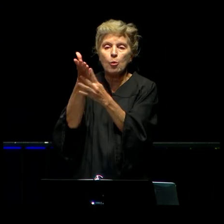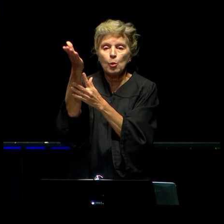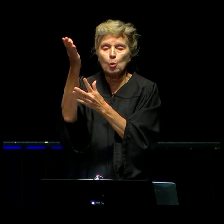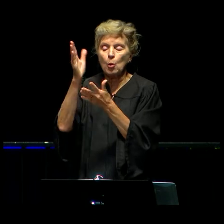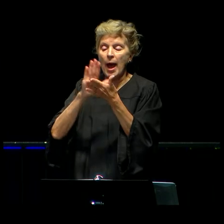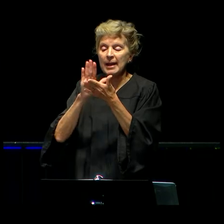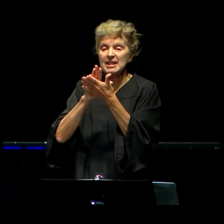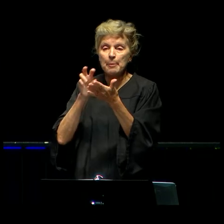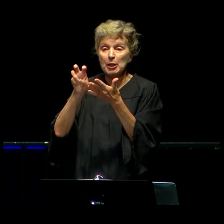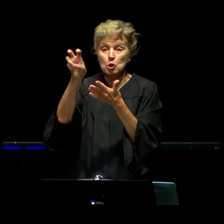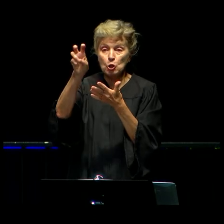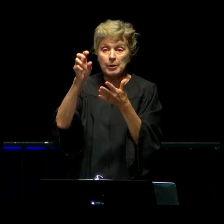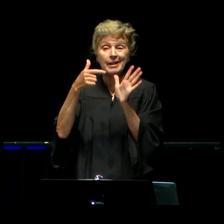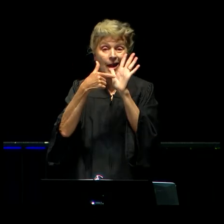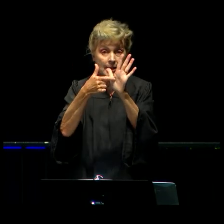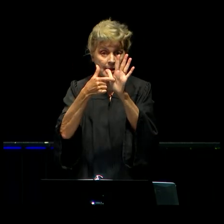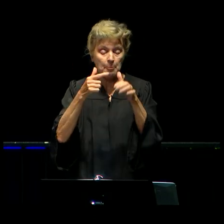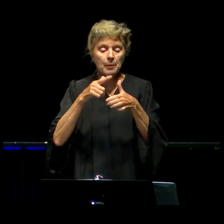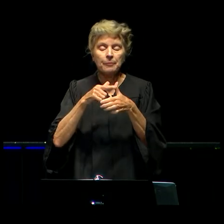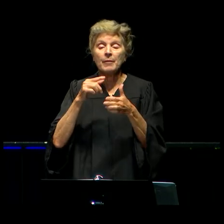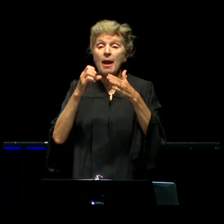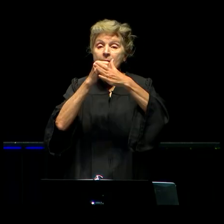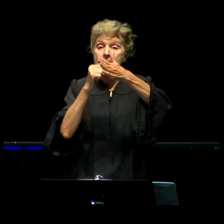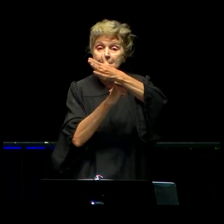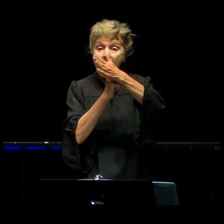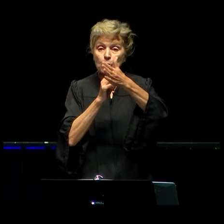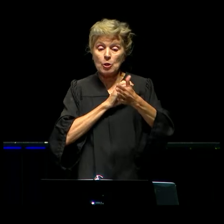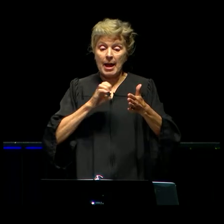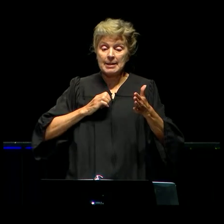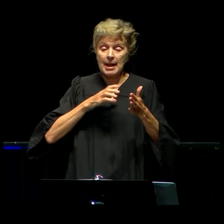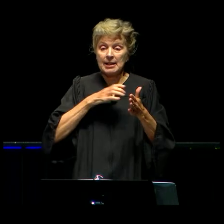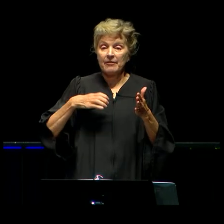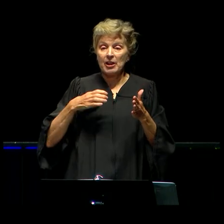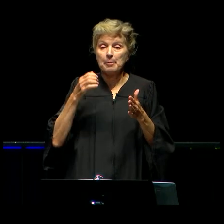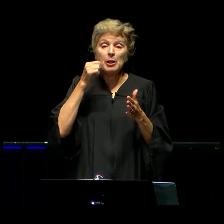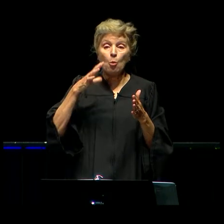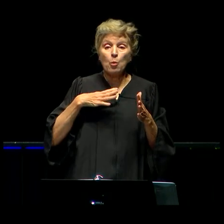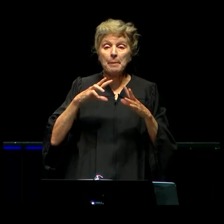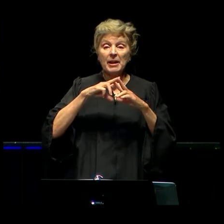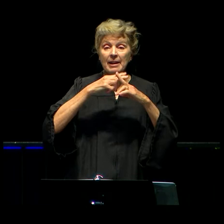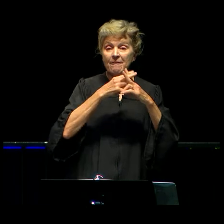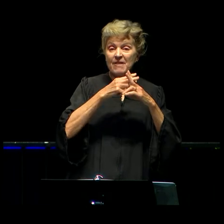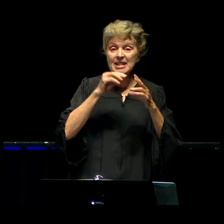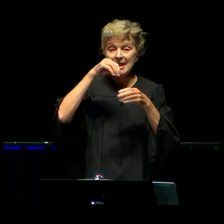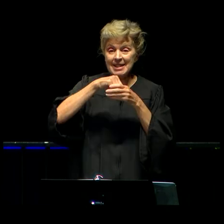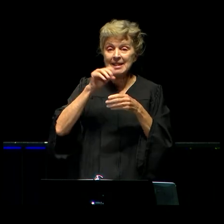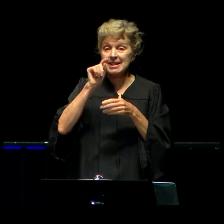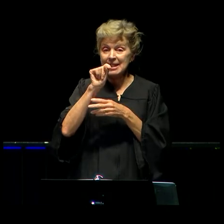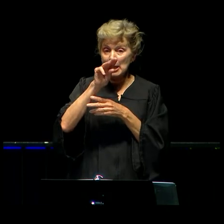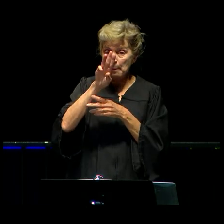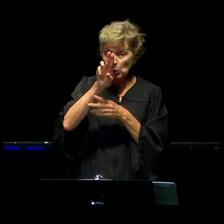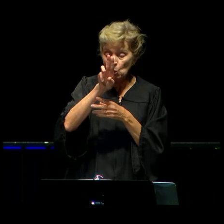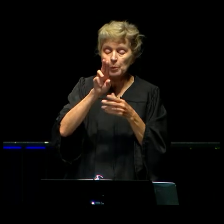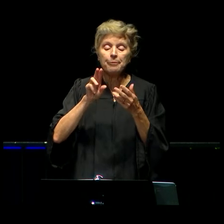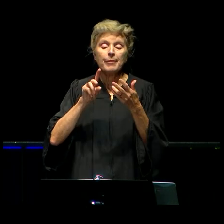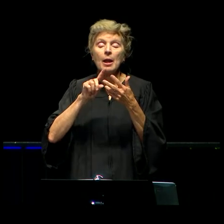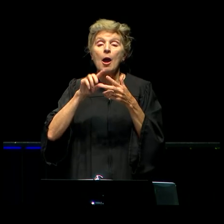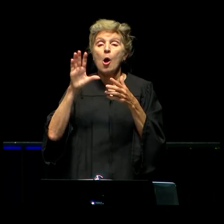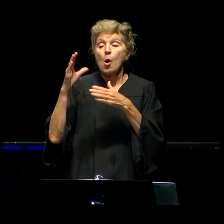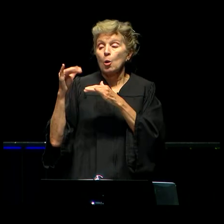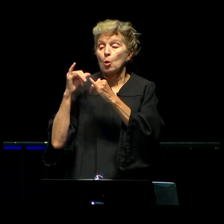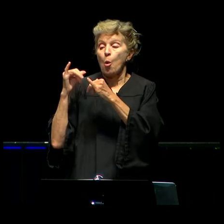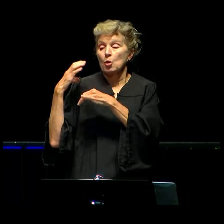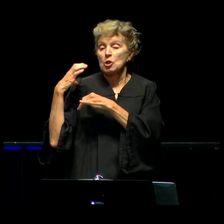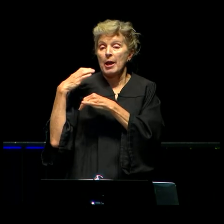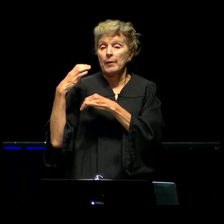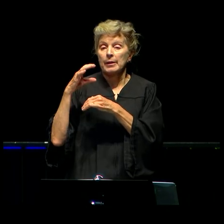these include being the founder and executive committee member of Women in Physics at TMU, co-chairing the